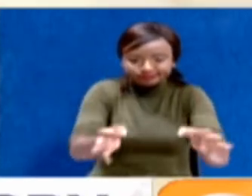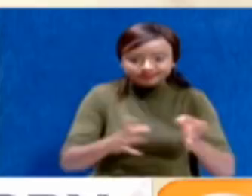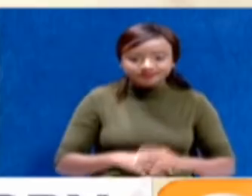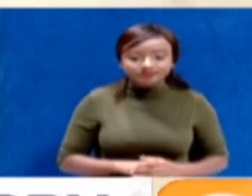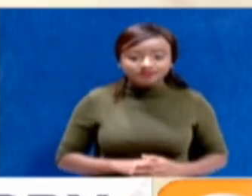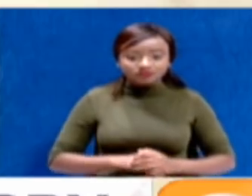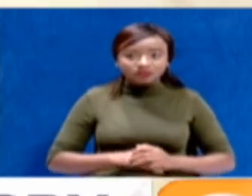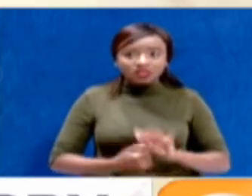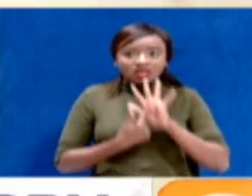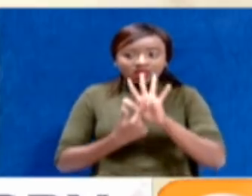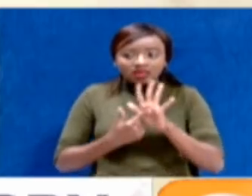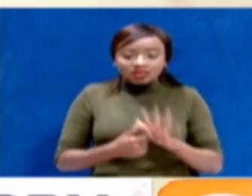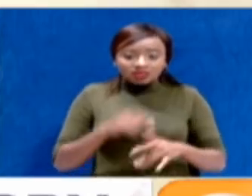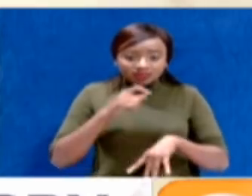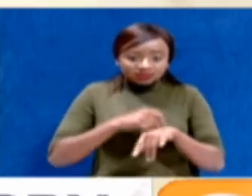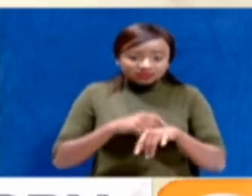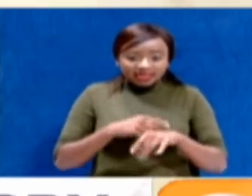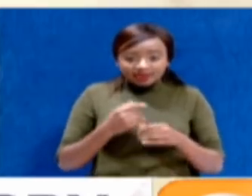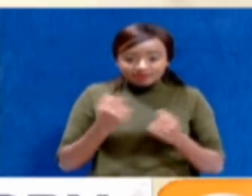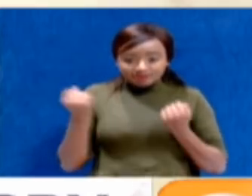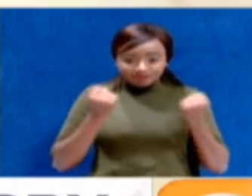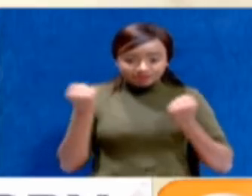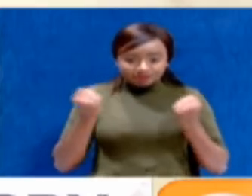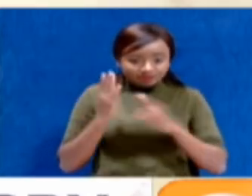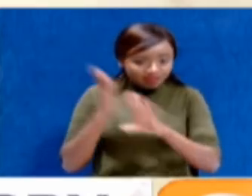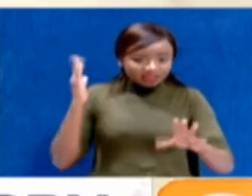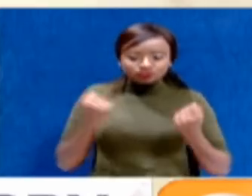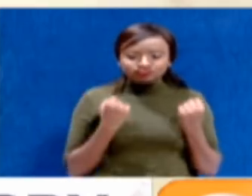goes into, let's say, for example, school X,